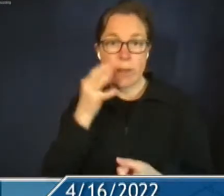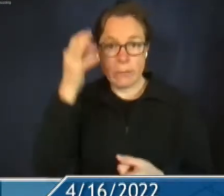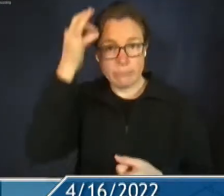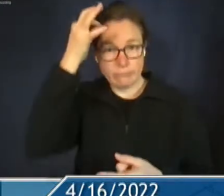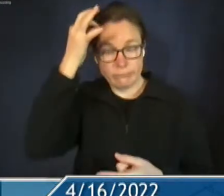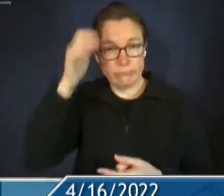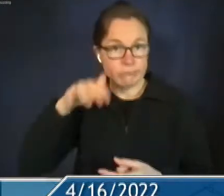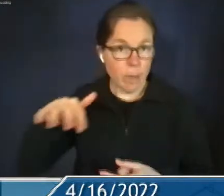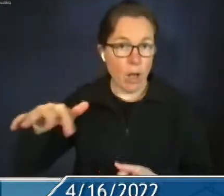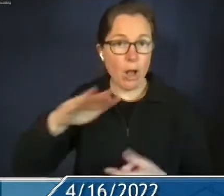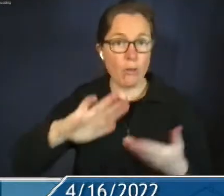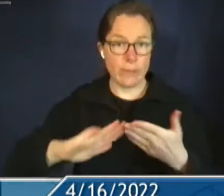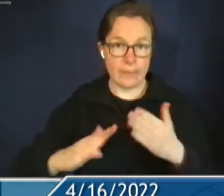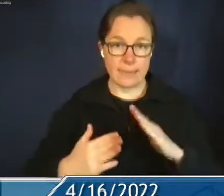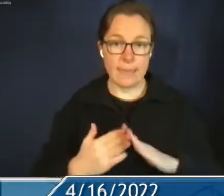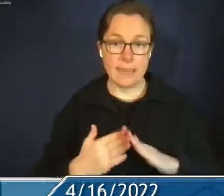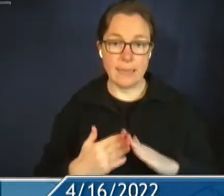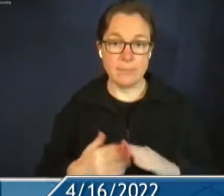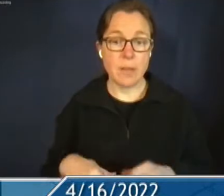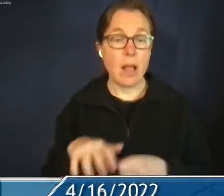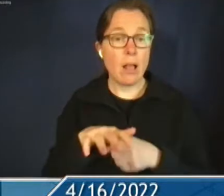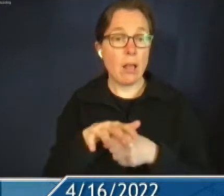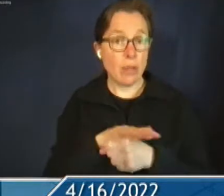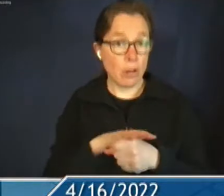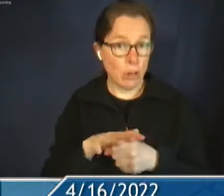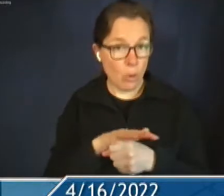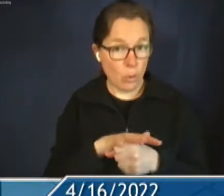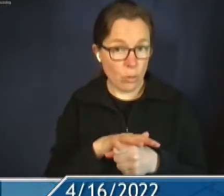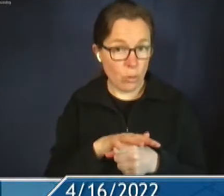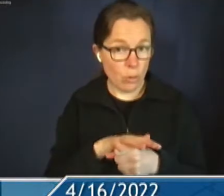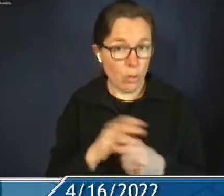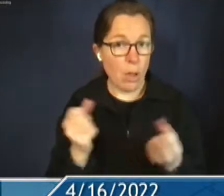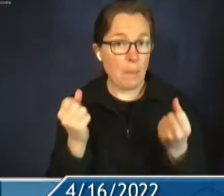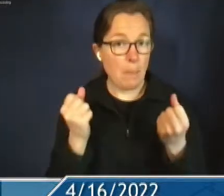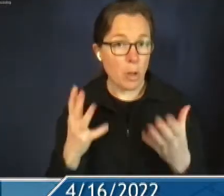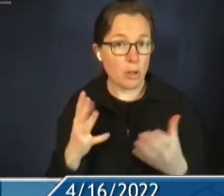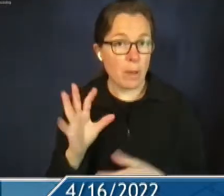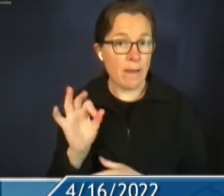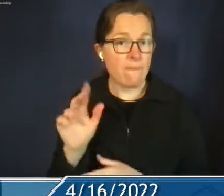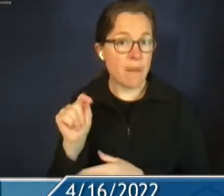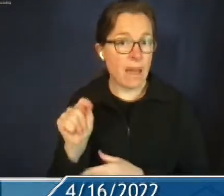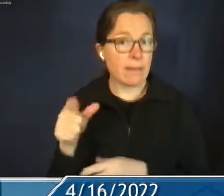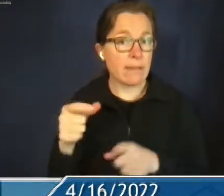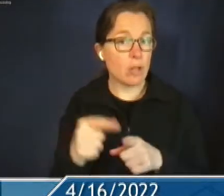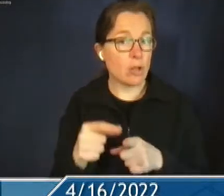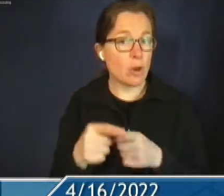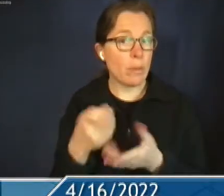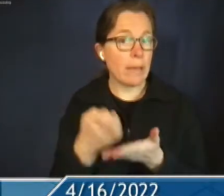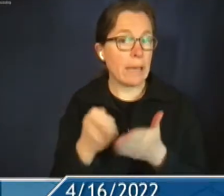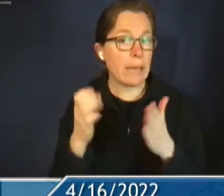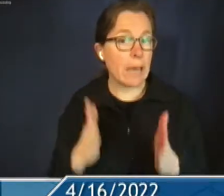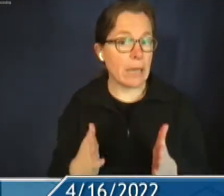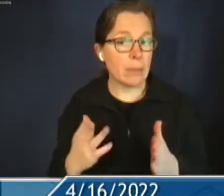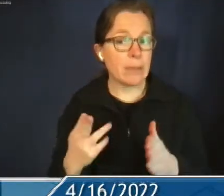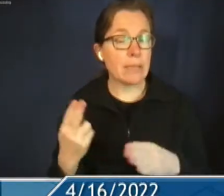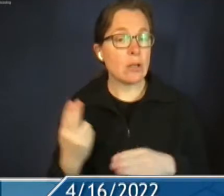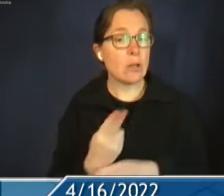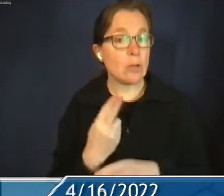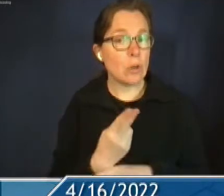across the city and region. The local multiplier effect is a term economists use when describing the increased impact of a dollar spent locally